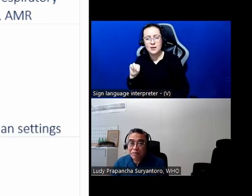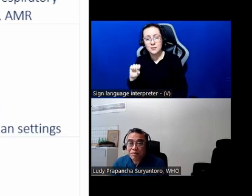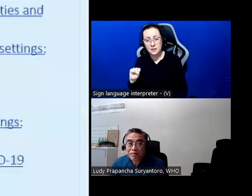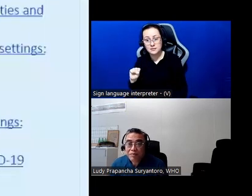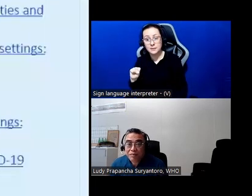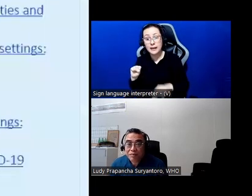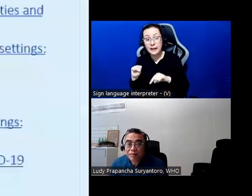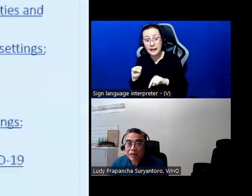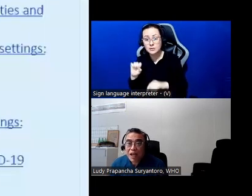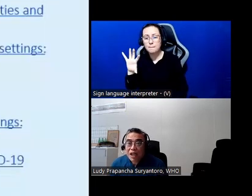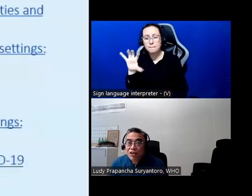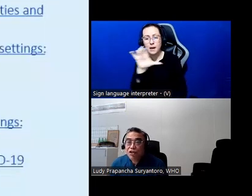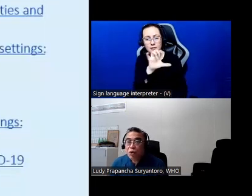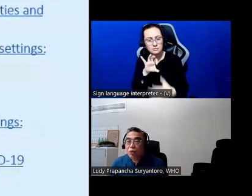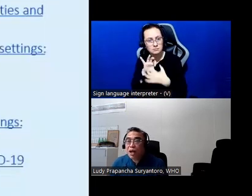please.